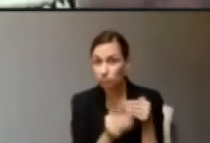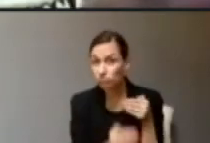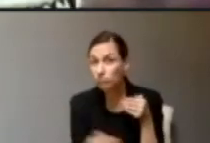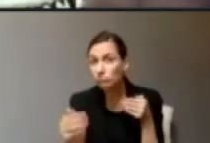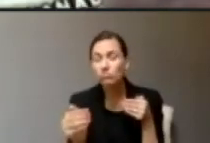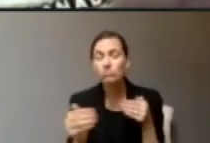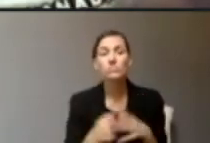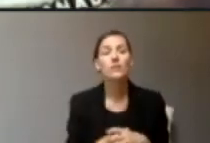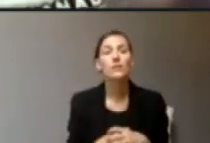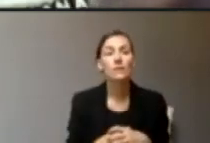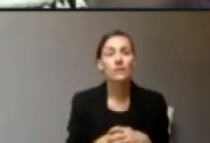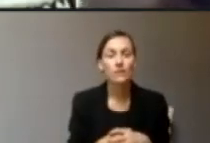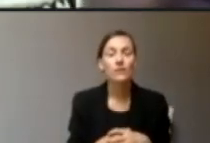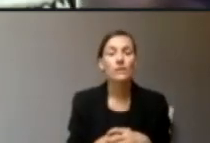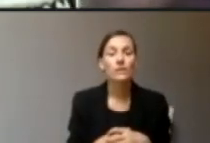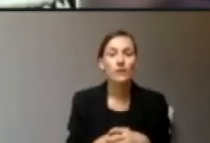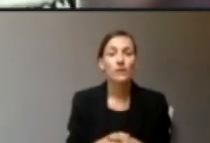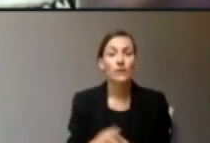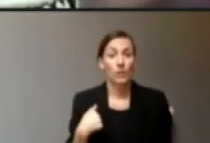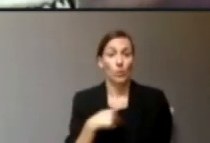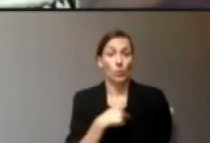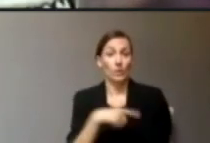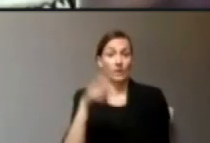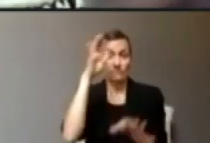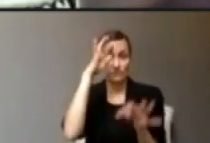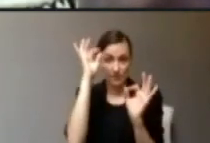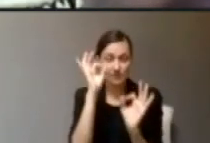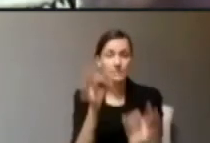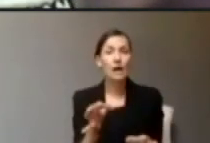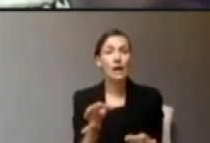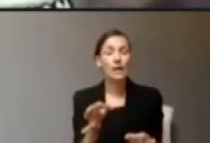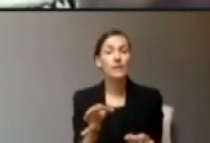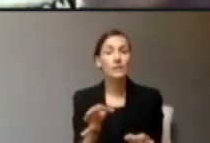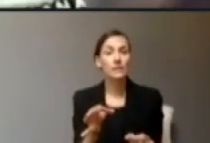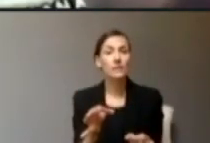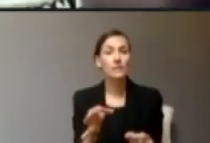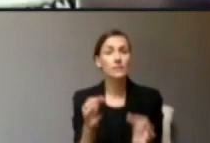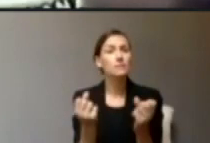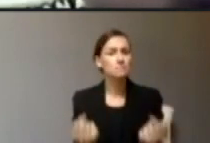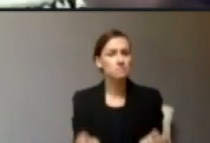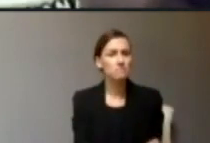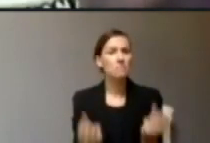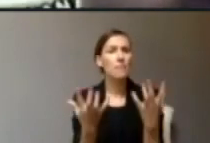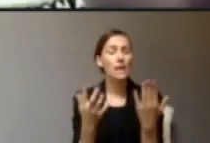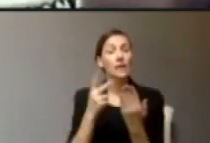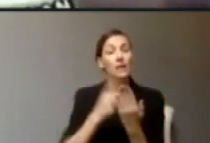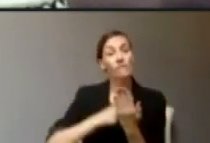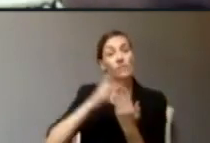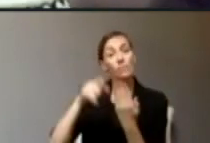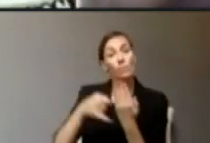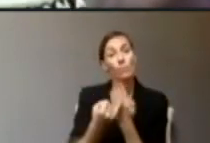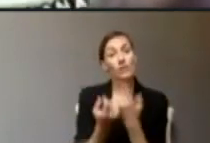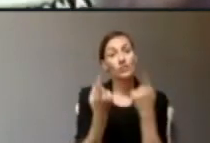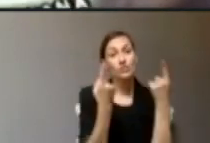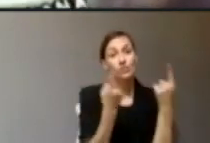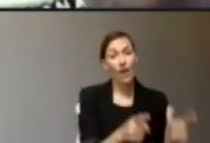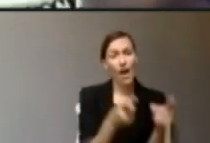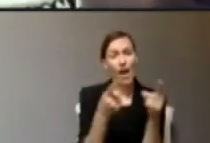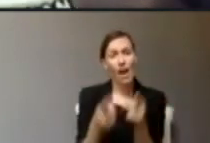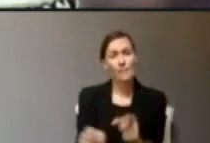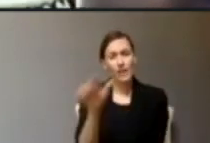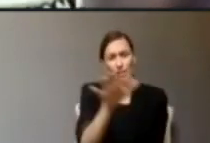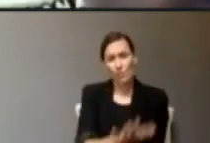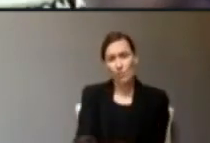way that we've decided that we can work, many of those projects that are happening worldwide